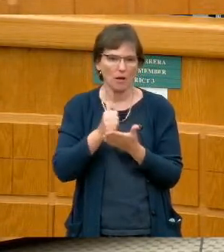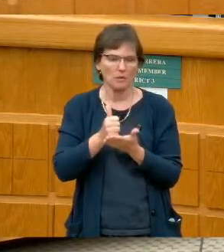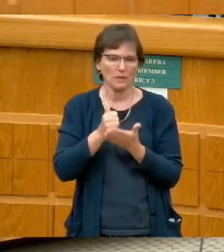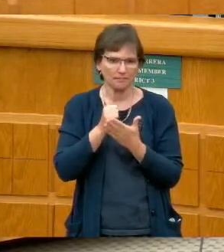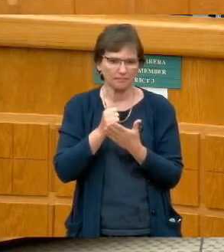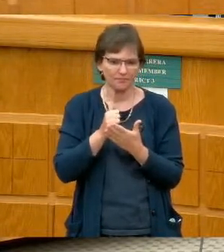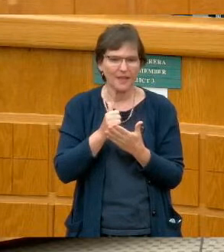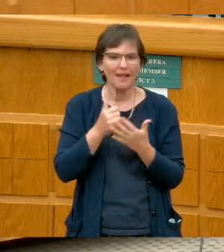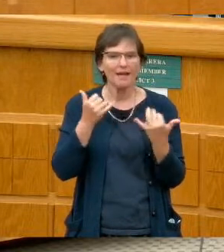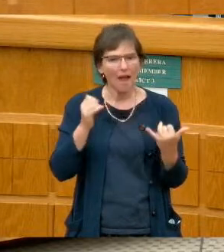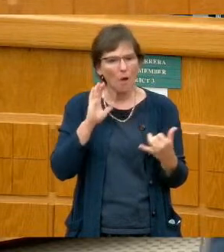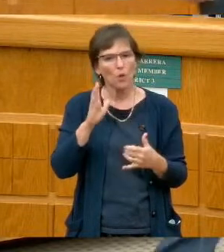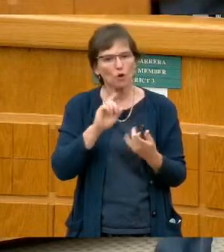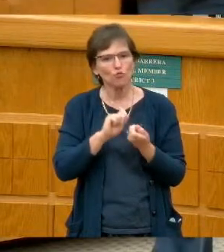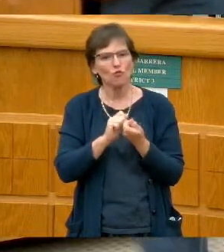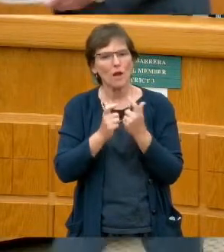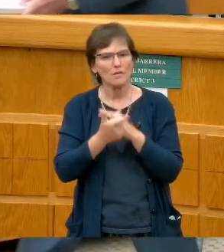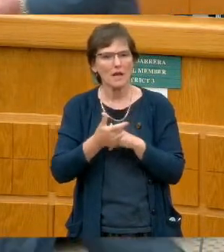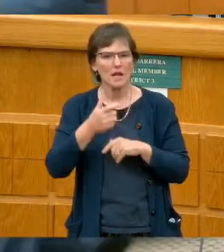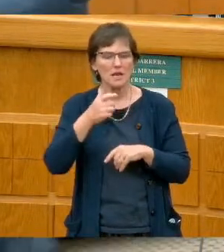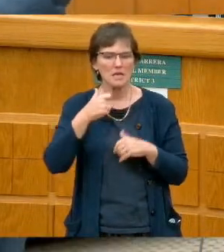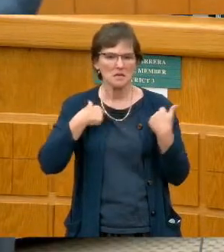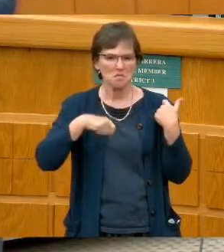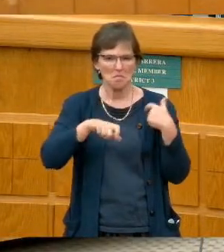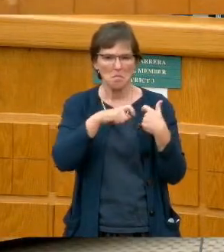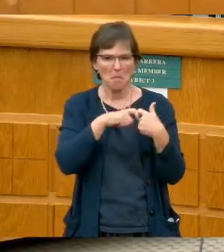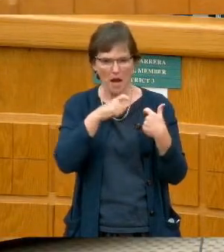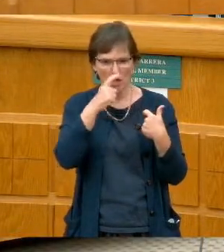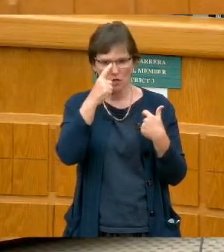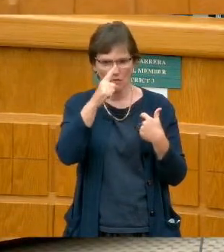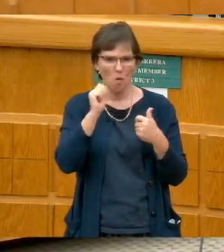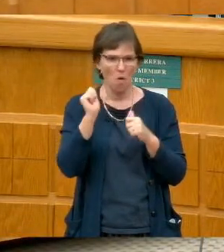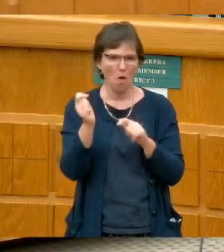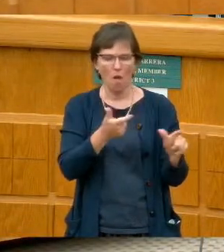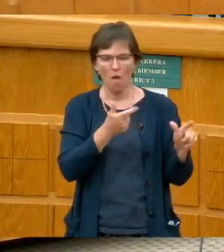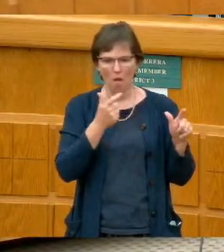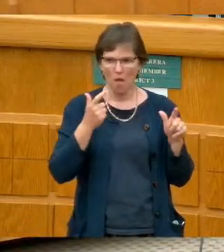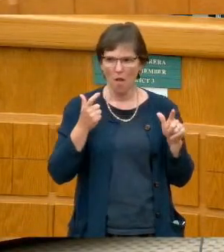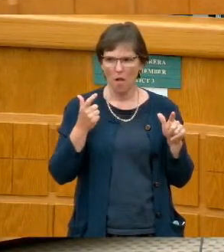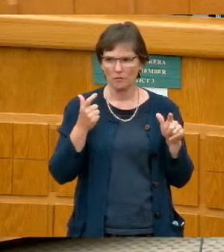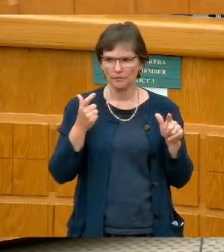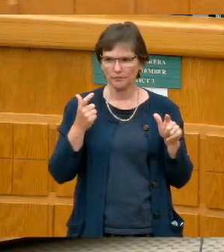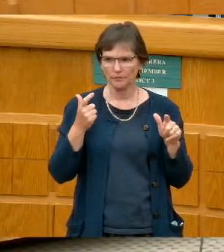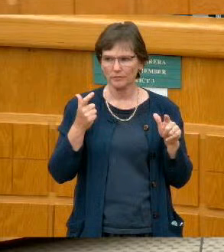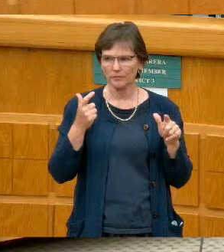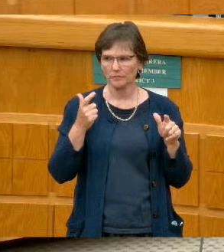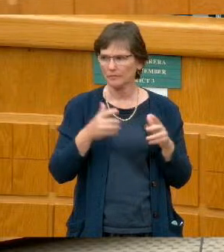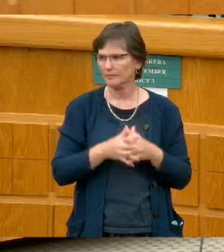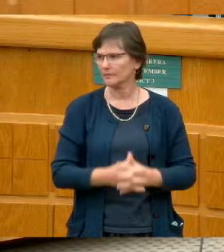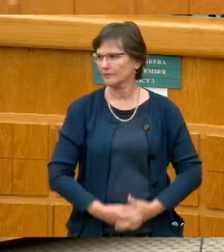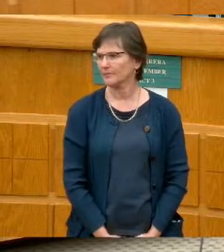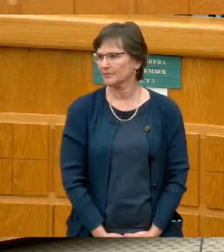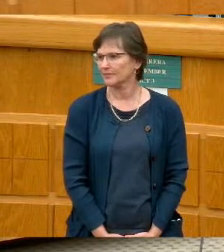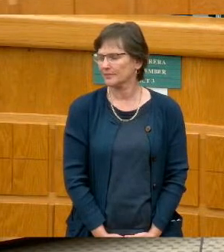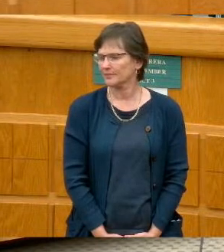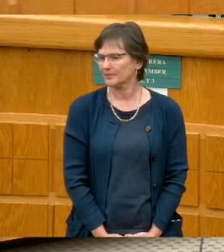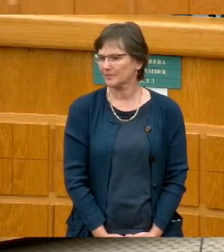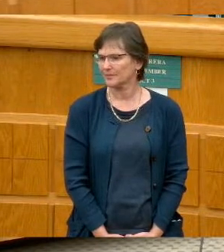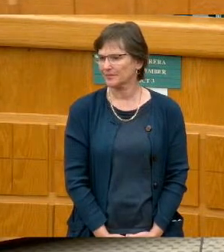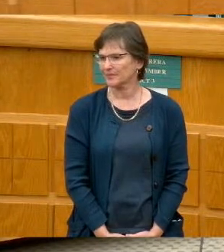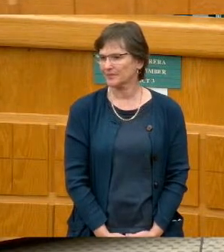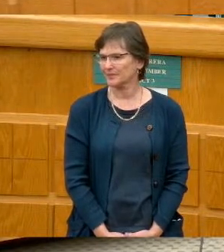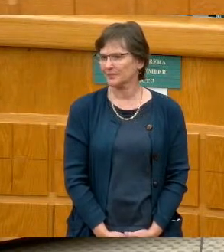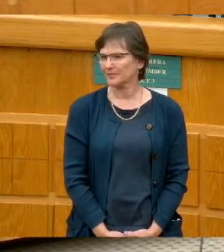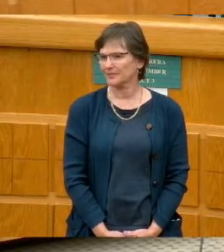El día de hoy tenemos buenas noticias para la ciudad. Hace un par de semanas le notificamos que visitaríamos a los restaurantes para determinar quiénes están cumpliendo con